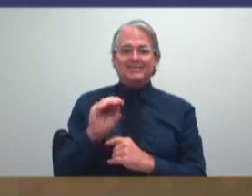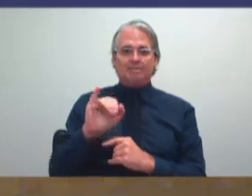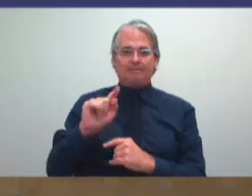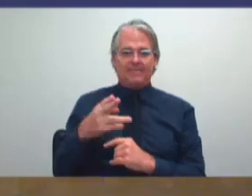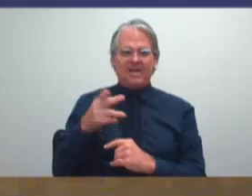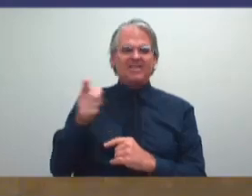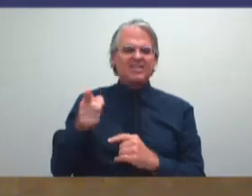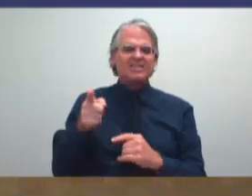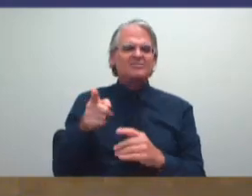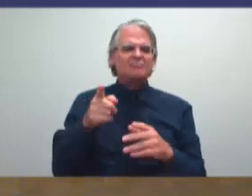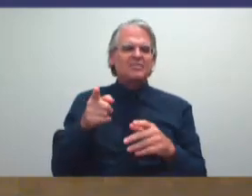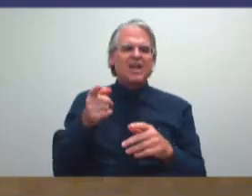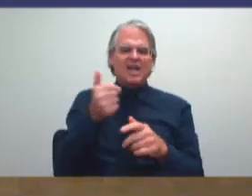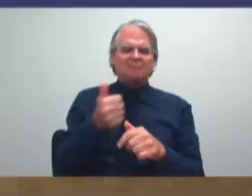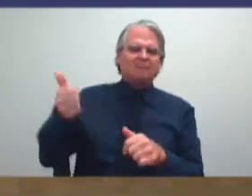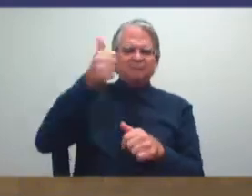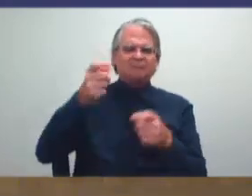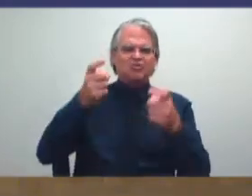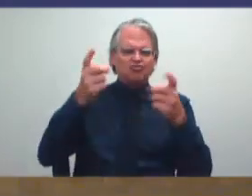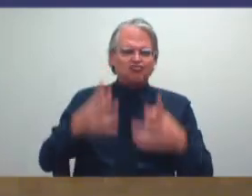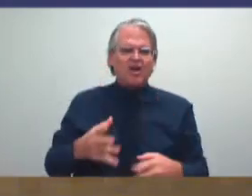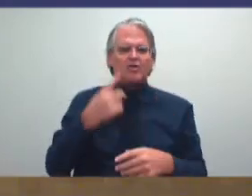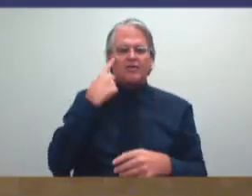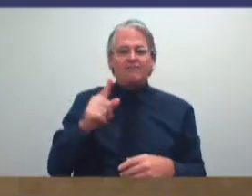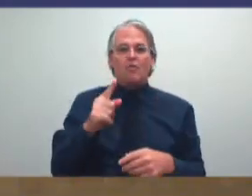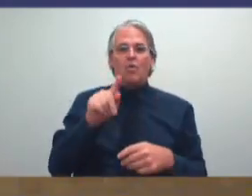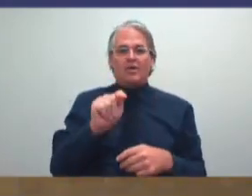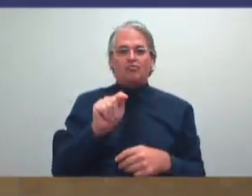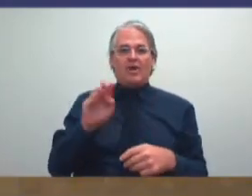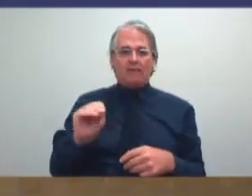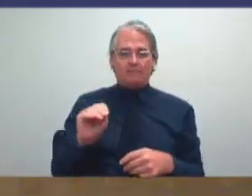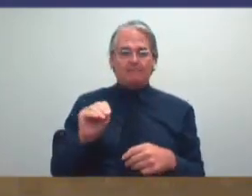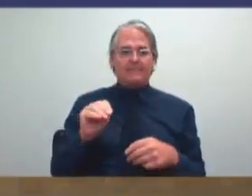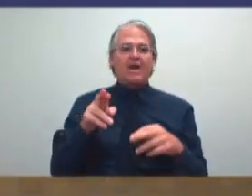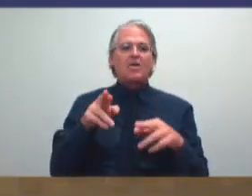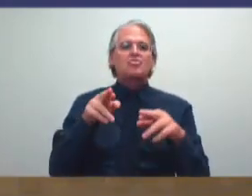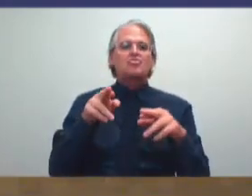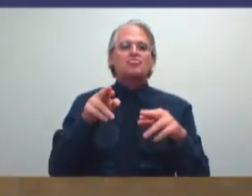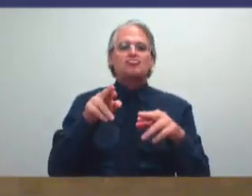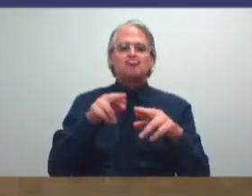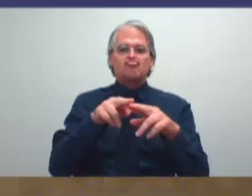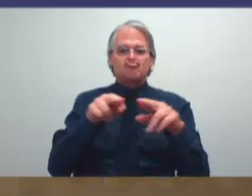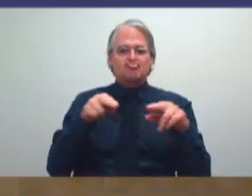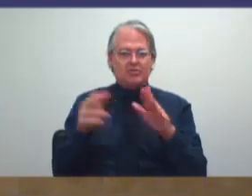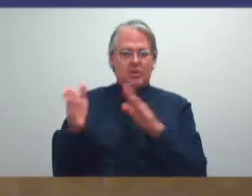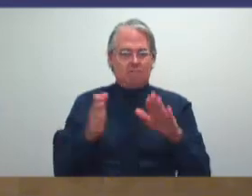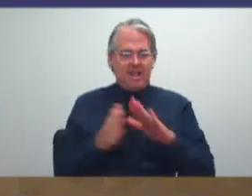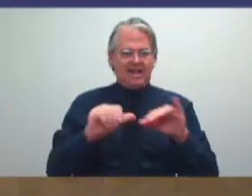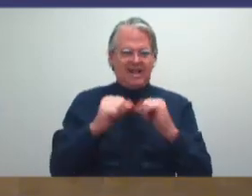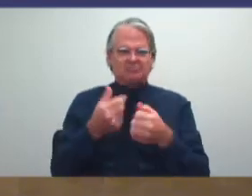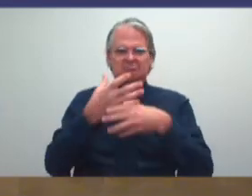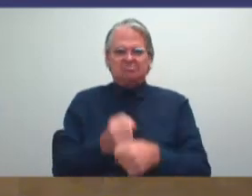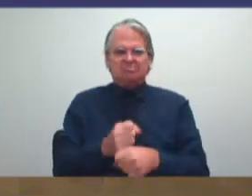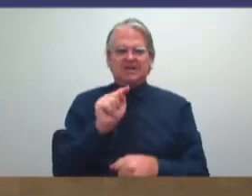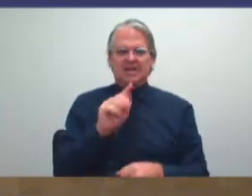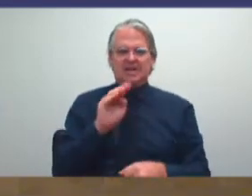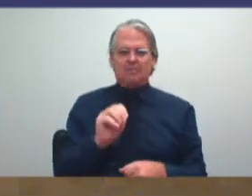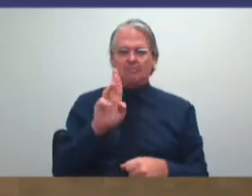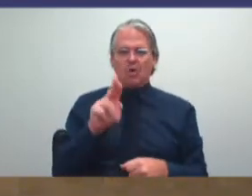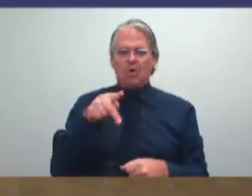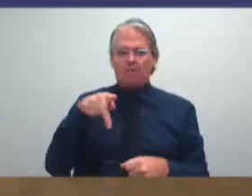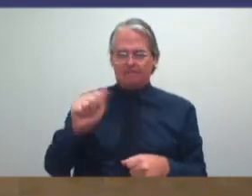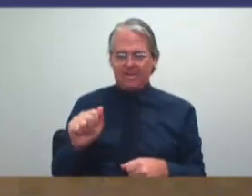Agency. He's incredibly brilliant. I would like to call this entire panel, everyone that has been on this